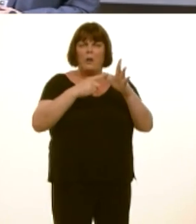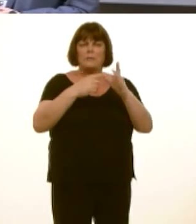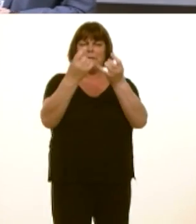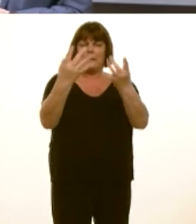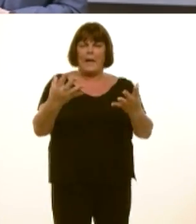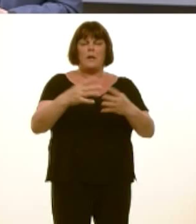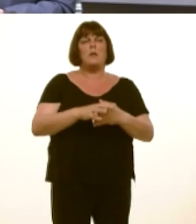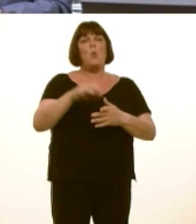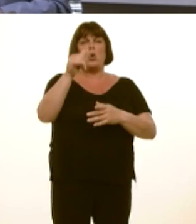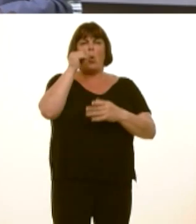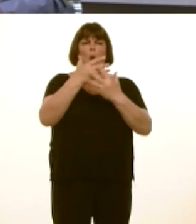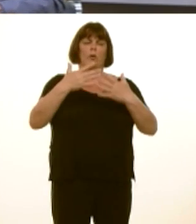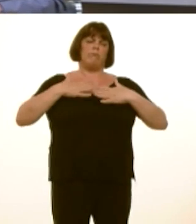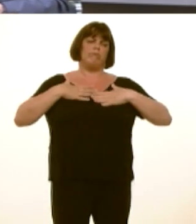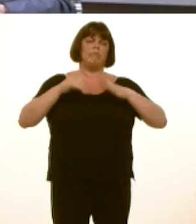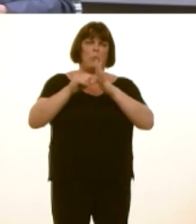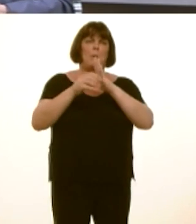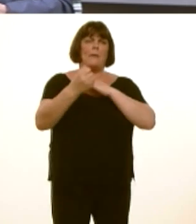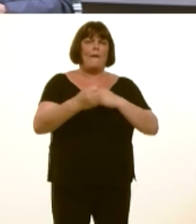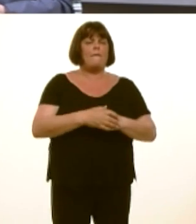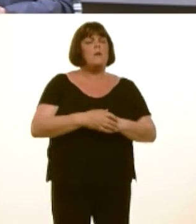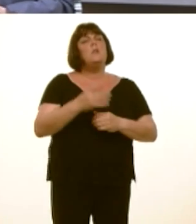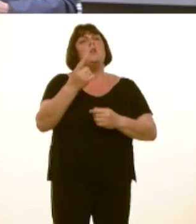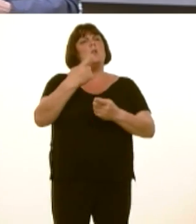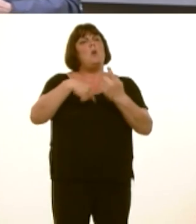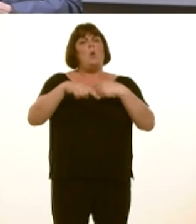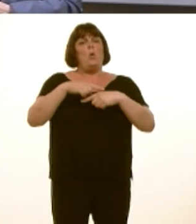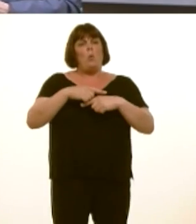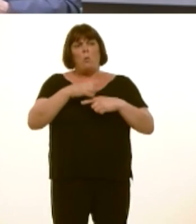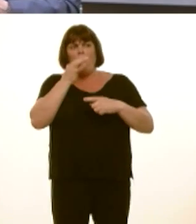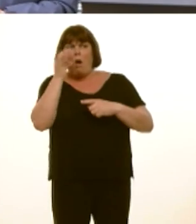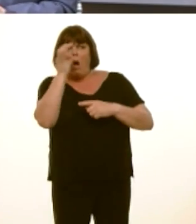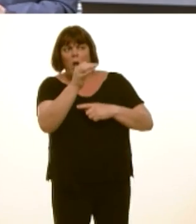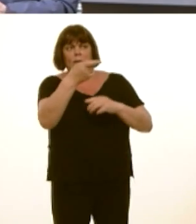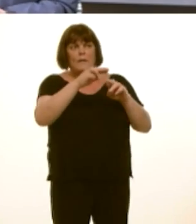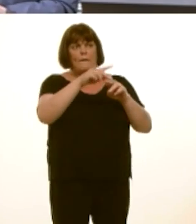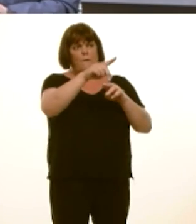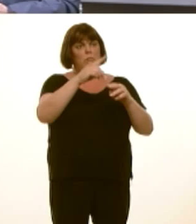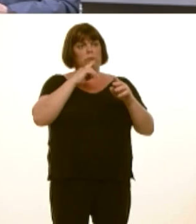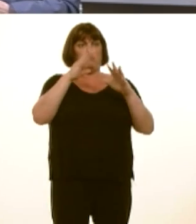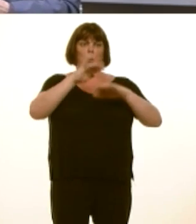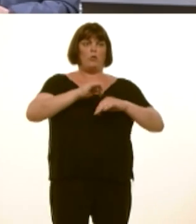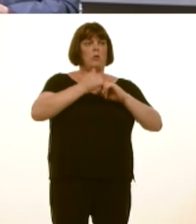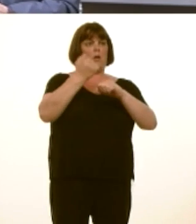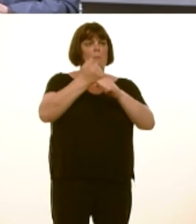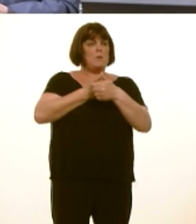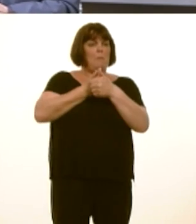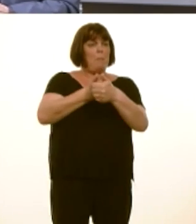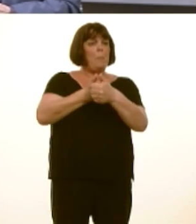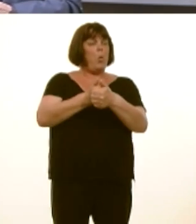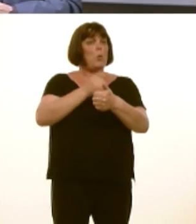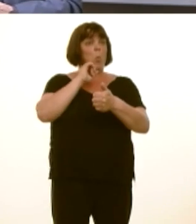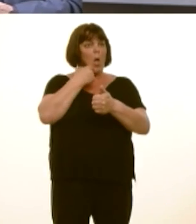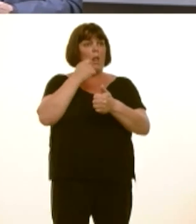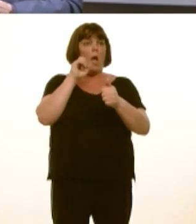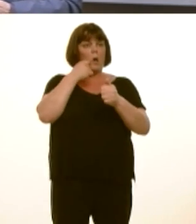lunchtime to promote this. Will you make a statement on the Welsh Government's support for the highlighting of the